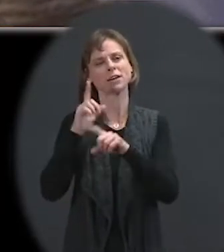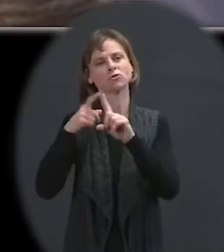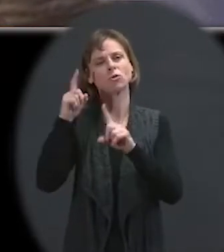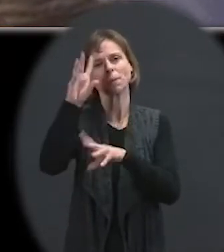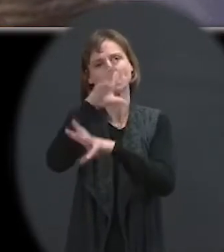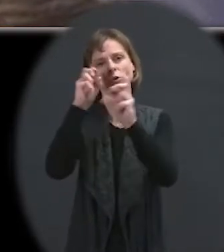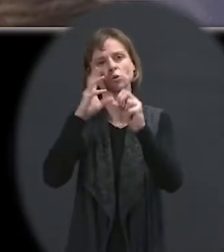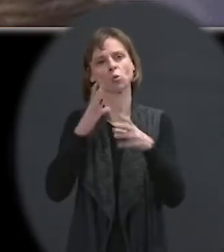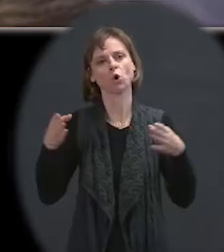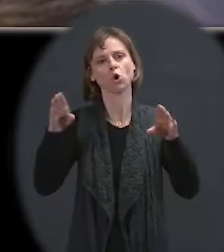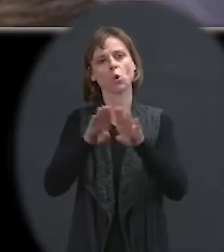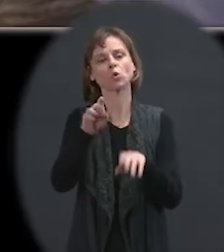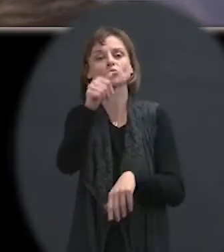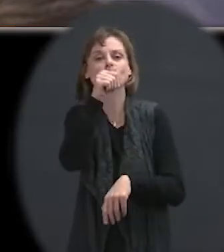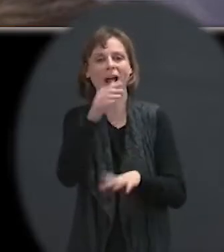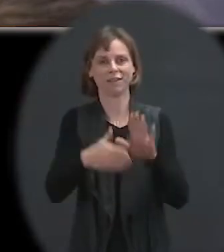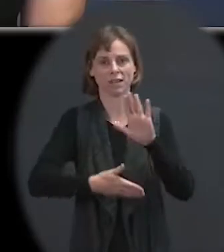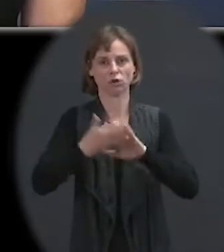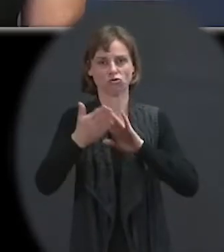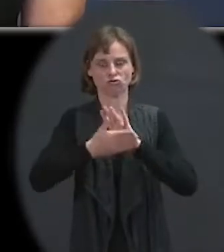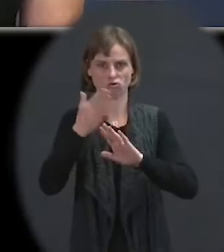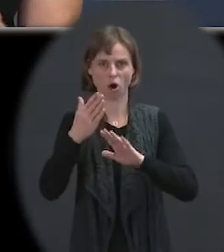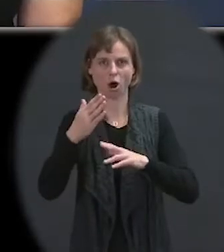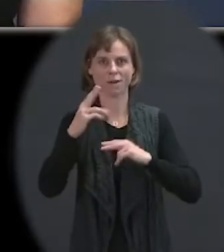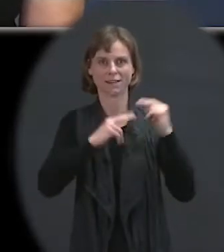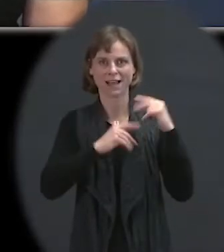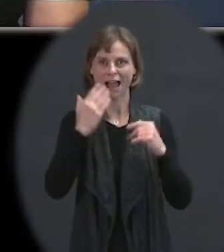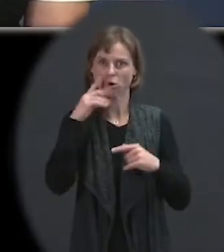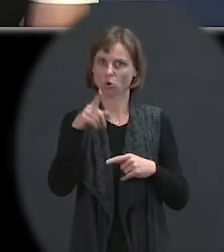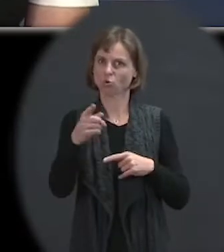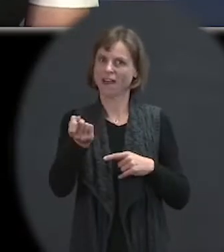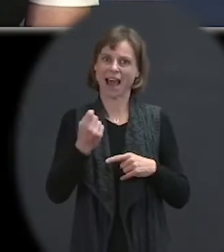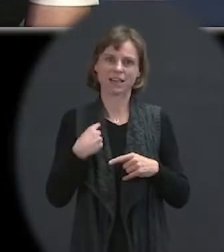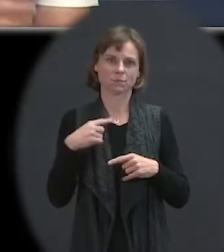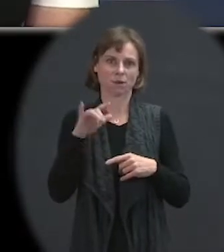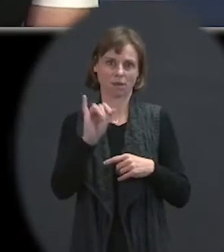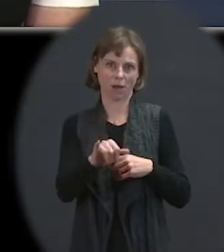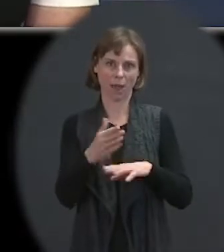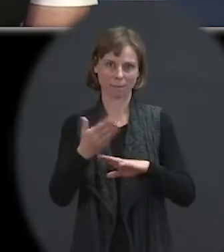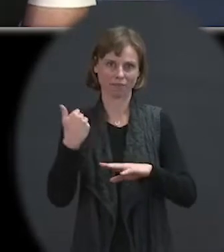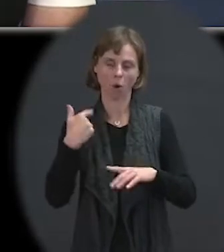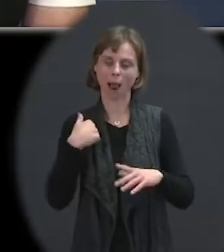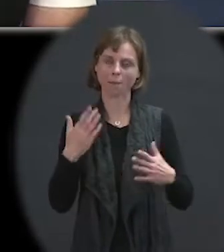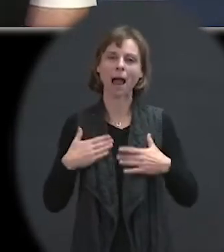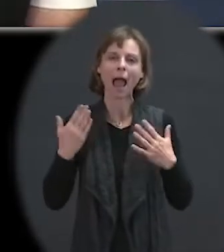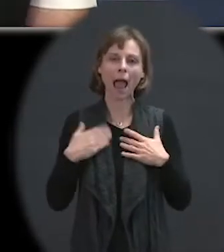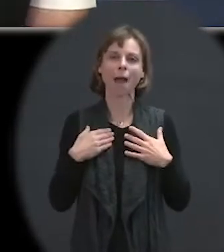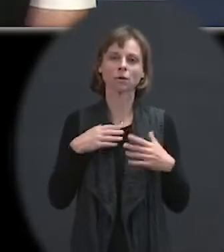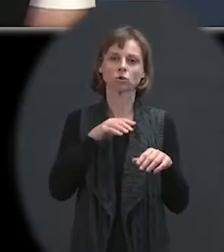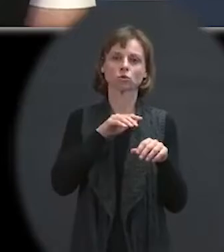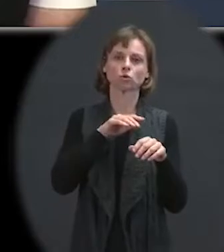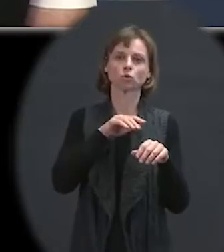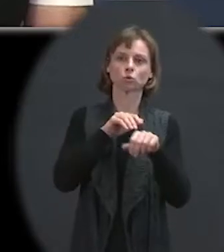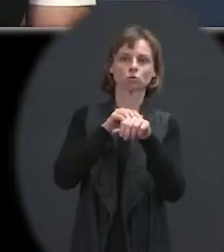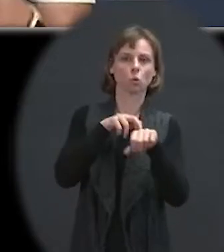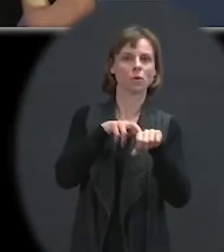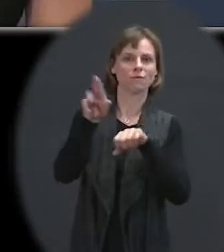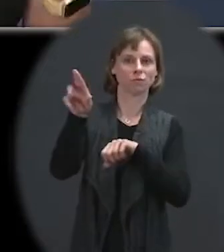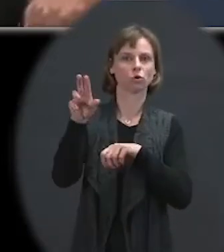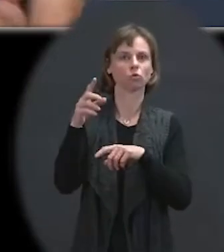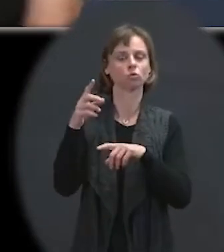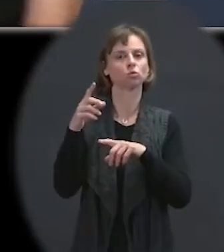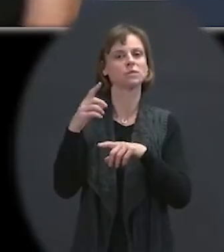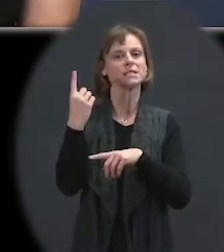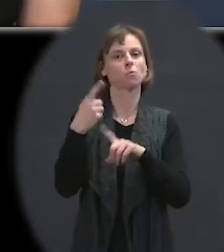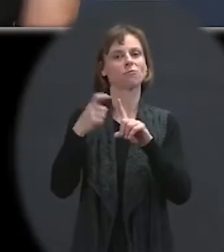down privately run detention facilities. Absolutely. I know you've asked this question before, and I'd be happy to connect you with someone from the Department of Homeland Security. They